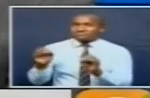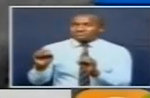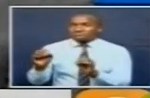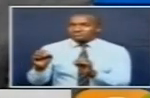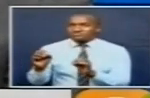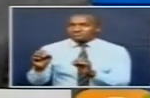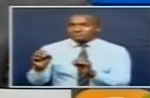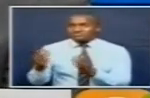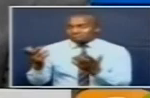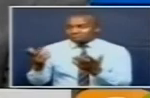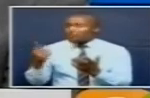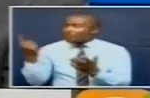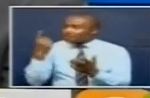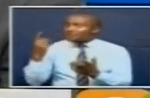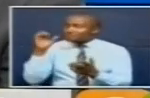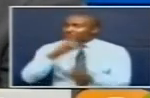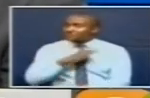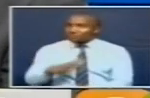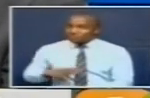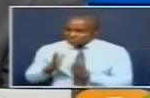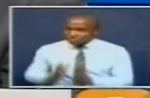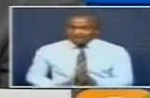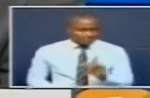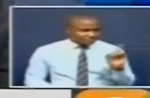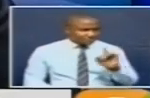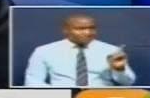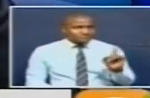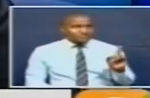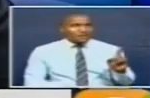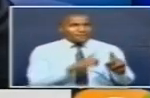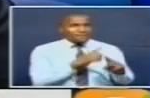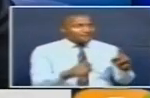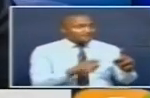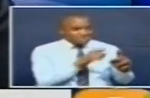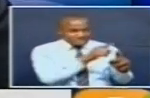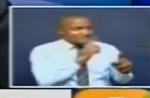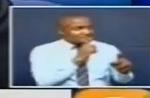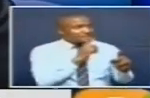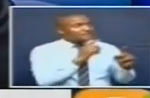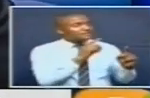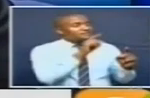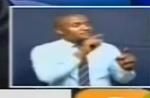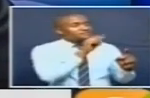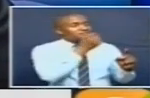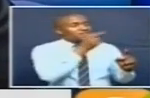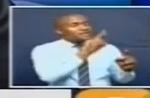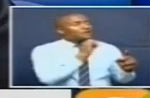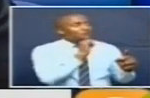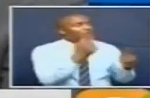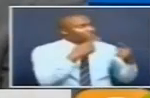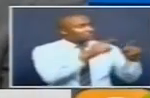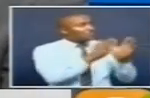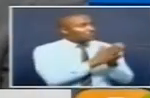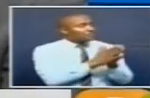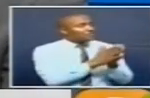that there was no commission fully constituted. That judgment talked about the tender not really complying with the election laws. Actually, it's the other way